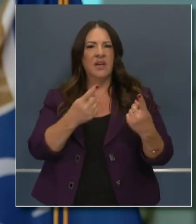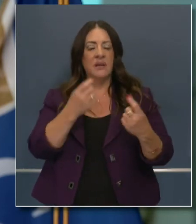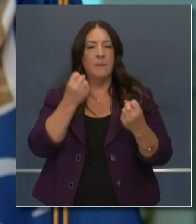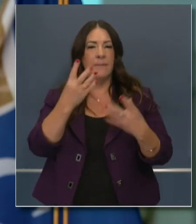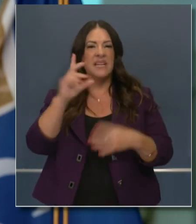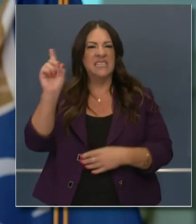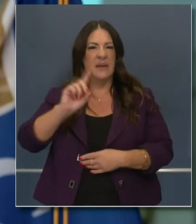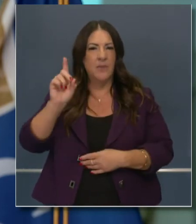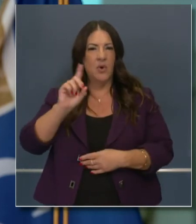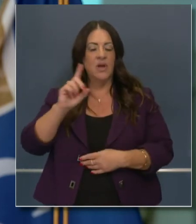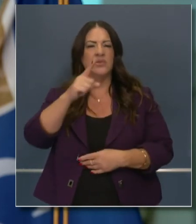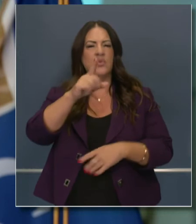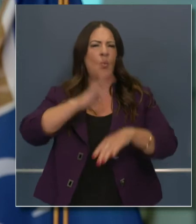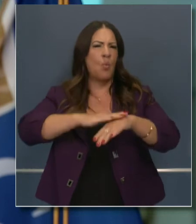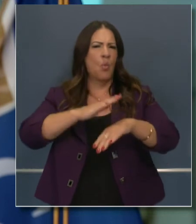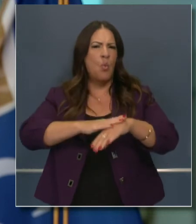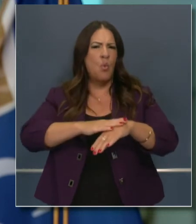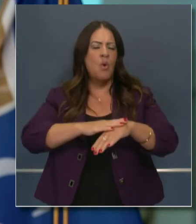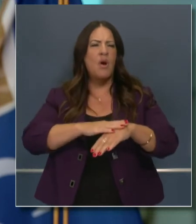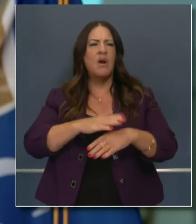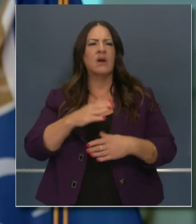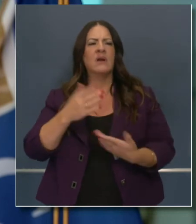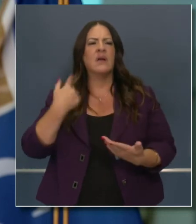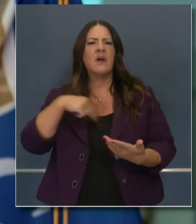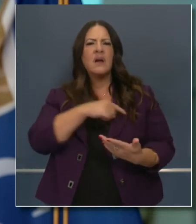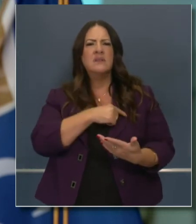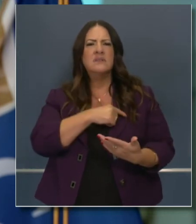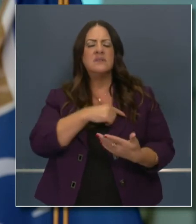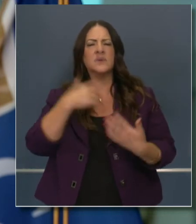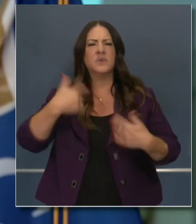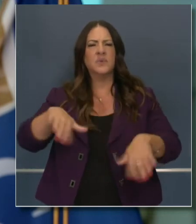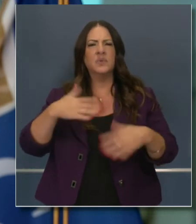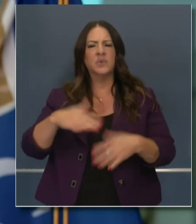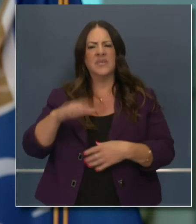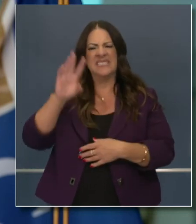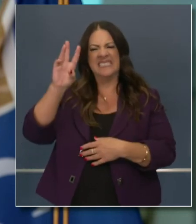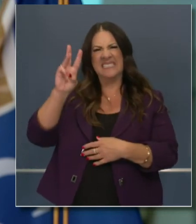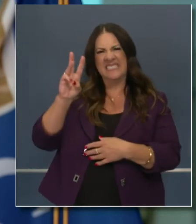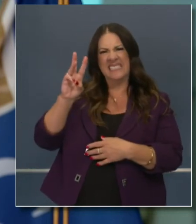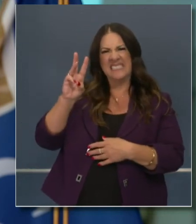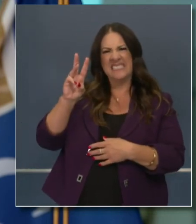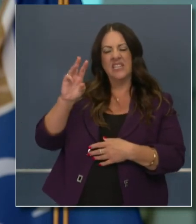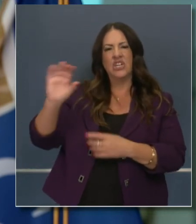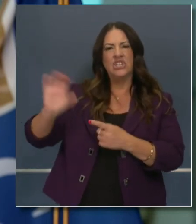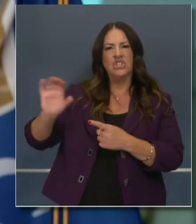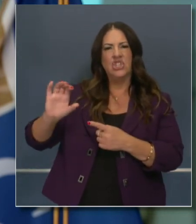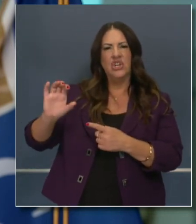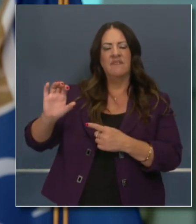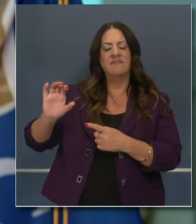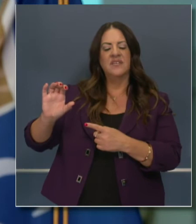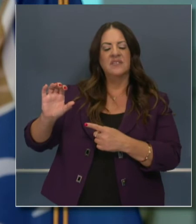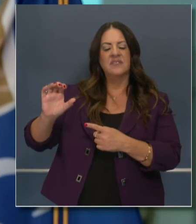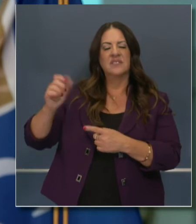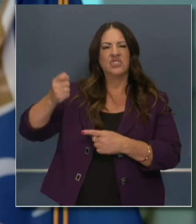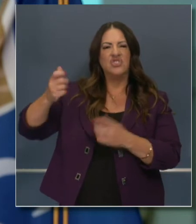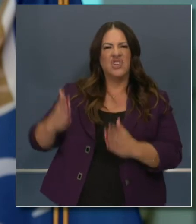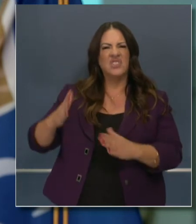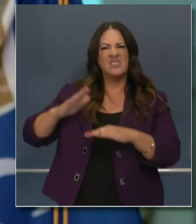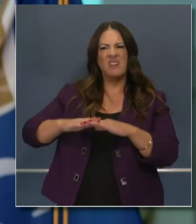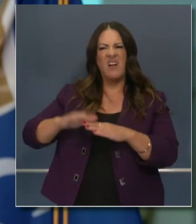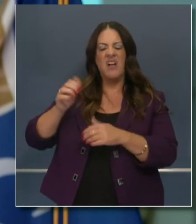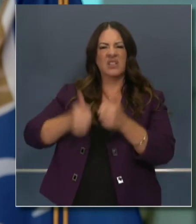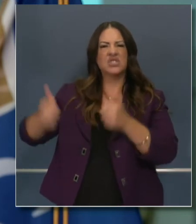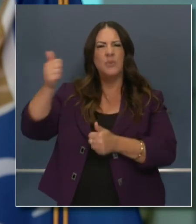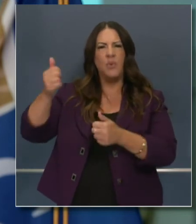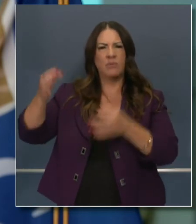have warned about what the impact of a sixth conservative justice on the Supreme Court would be. I was hoping you could talk with a little